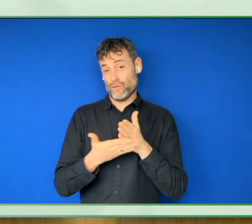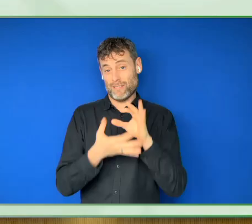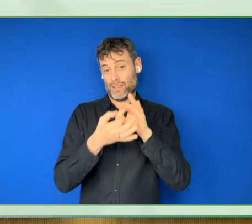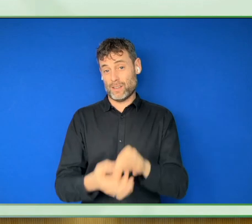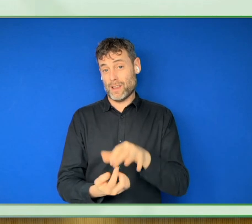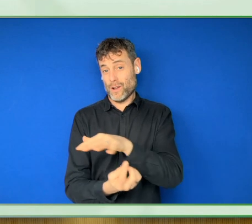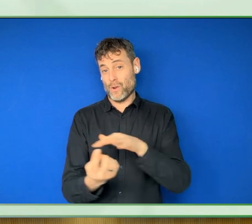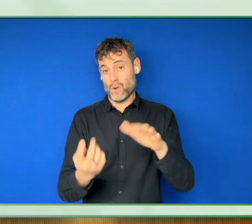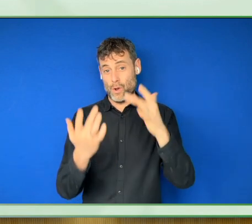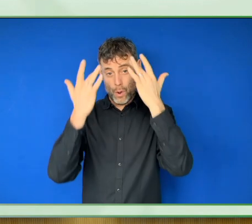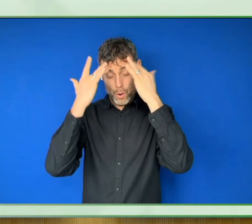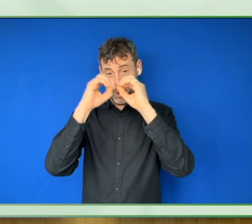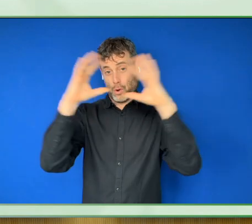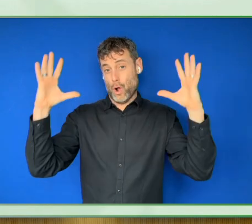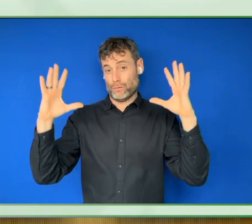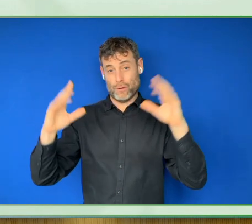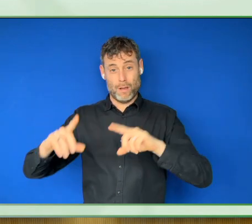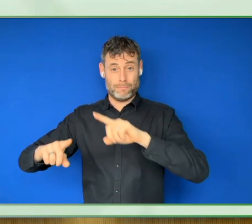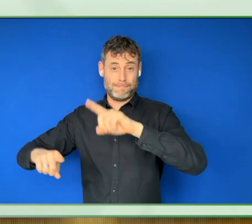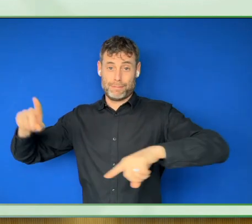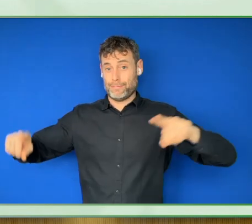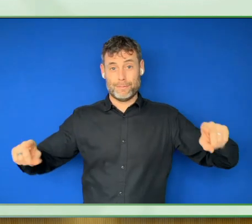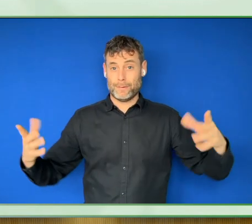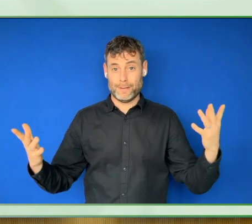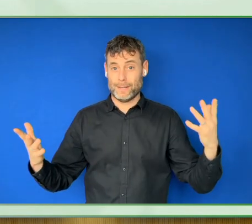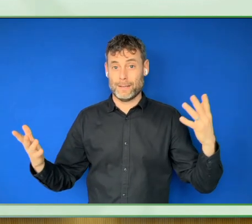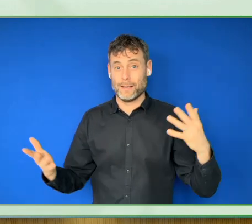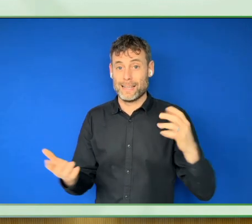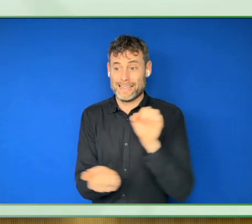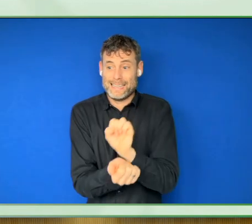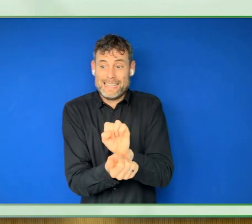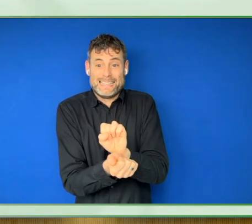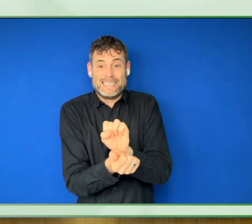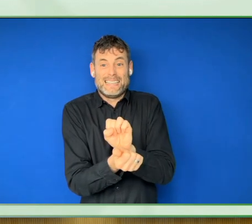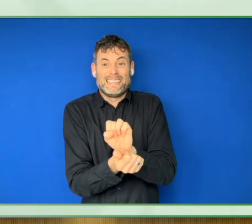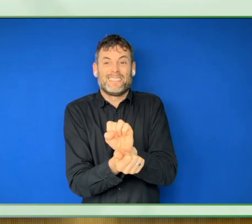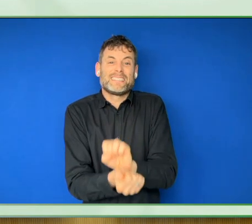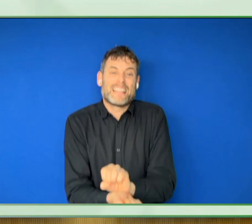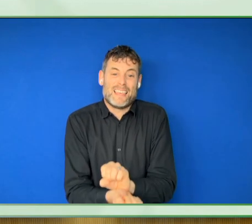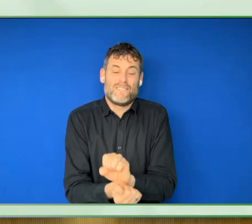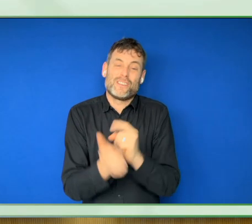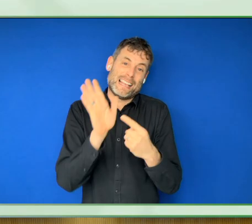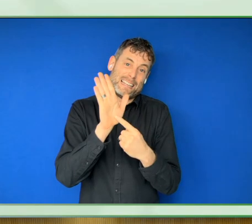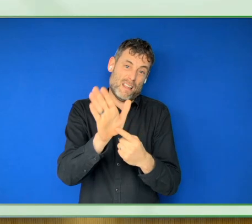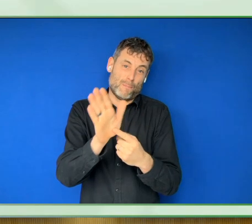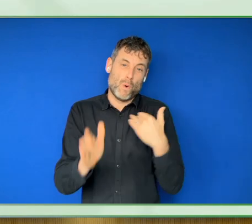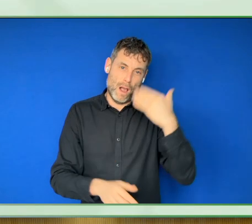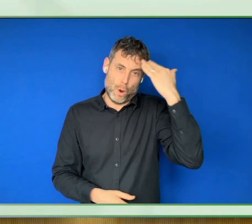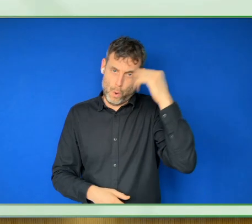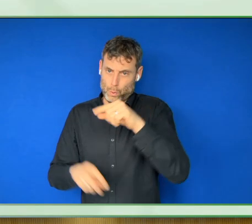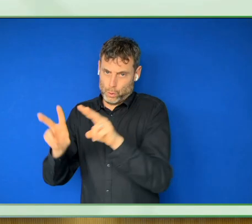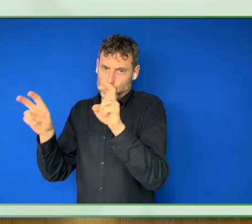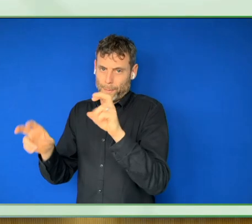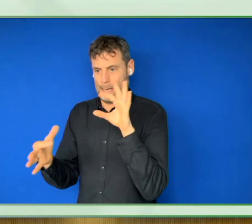sense that if slavery, for example, which is one of the issues I'm a bit more familiar with because of the word, if